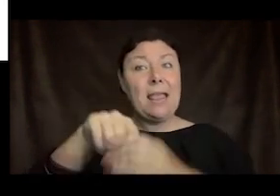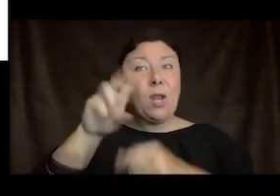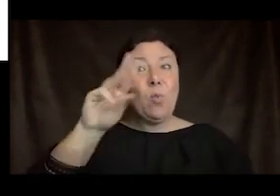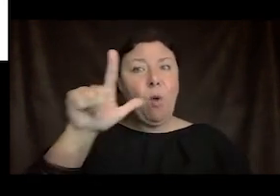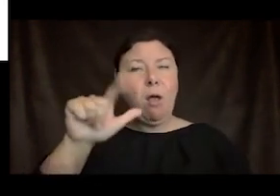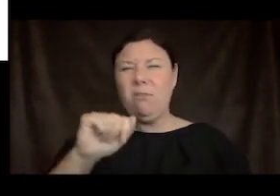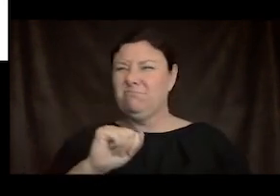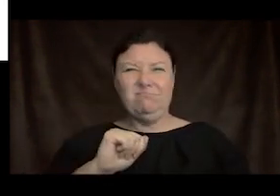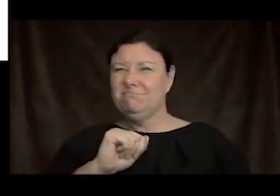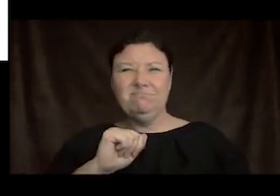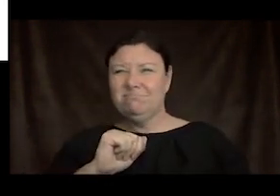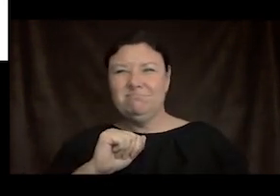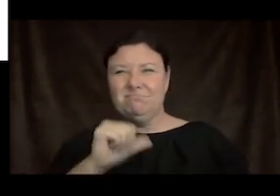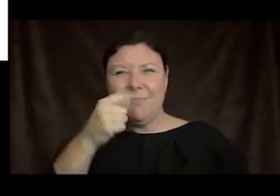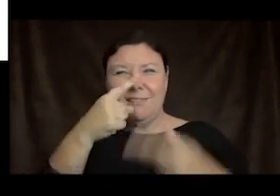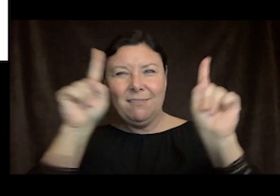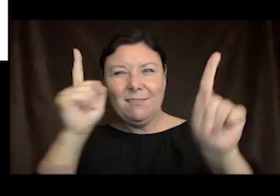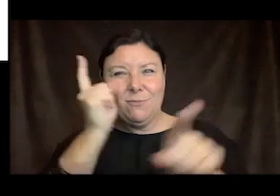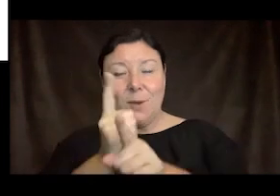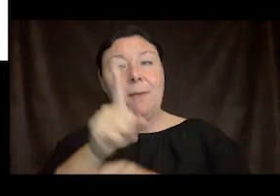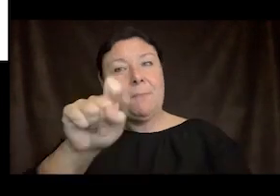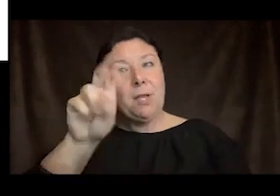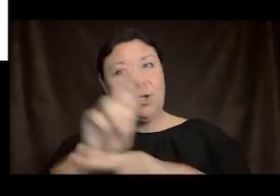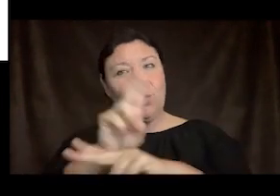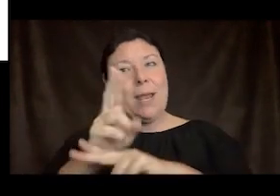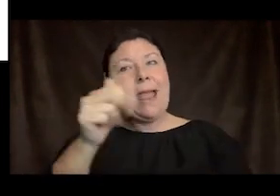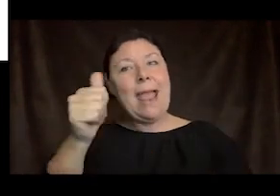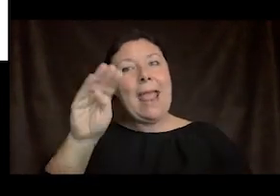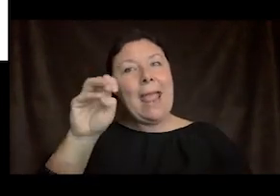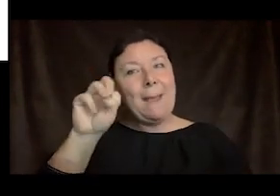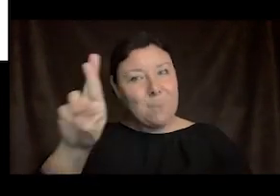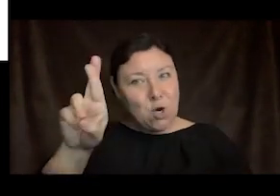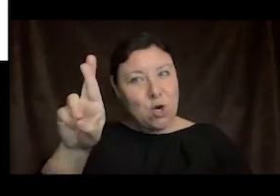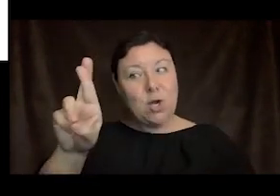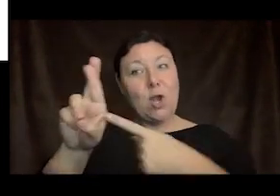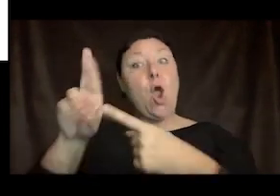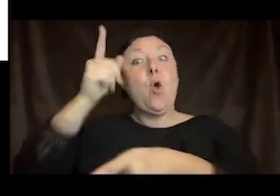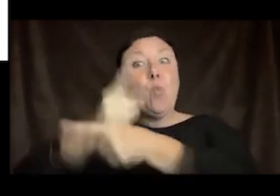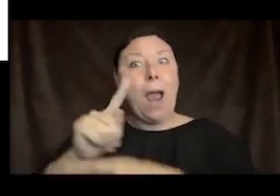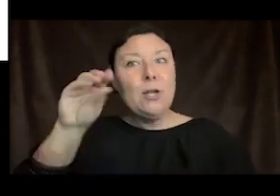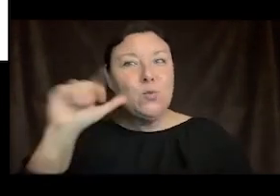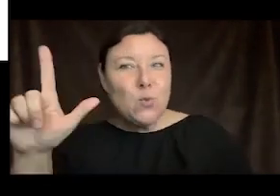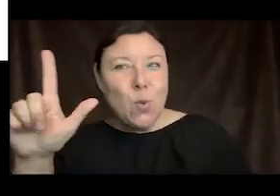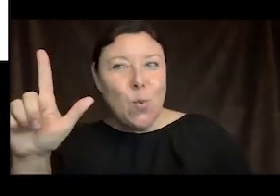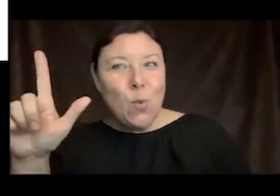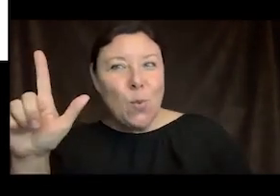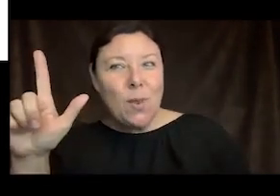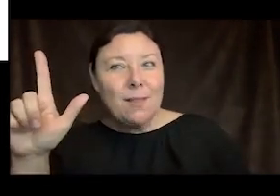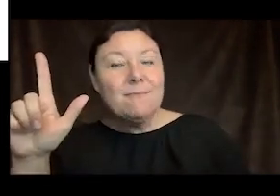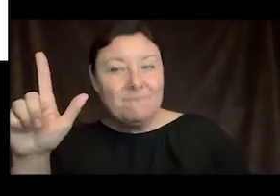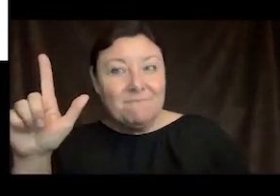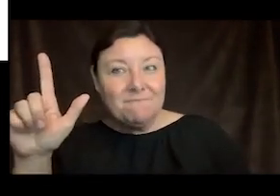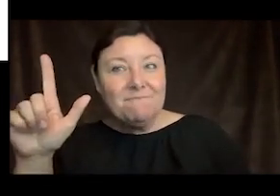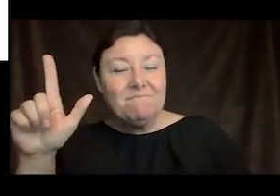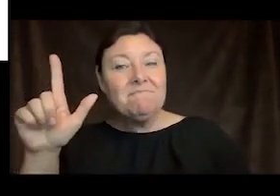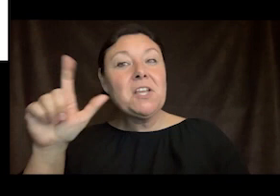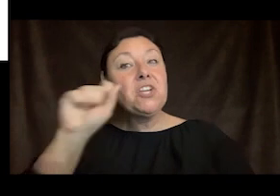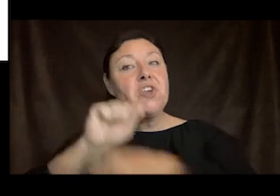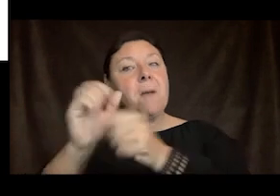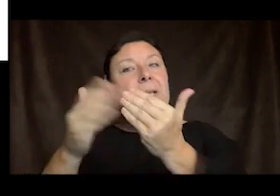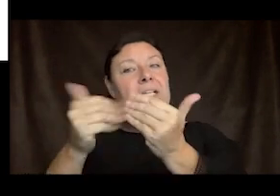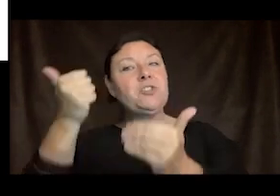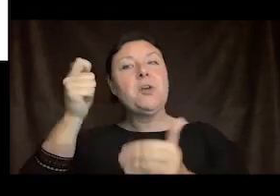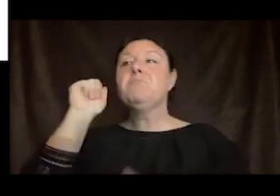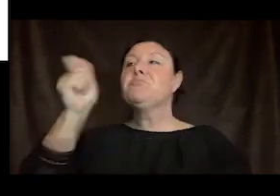one. Who knew there were like 25 different kinds of screwdrivers? But we learn that if we have the right tool, then it does make the